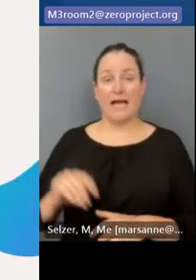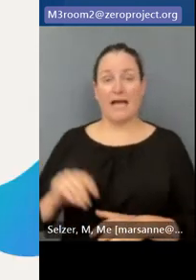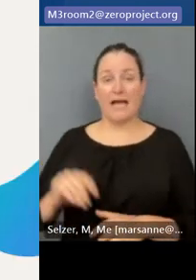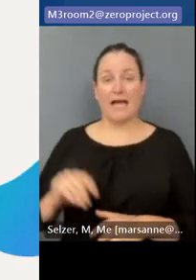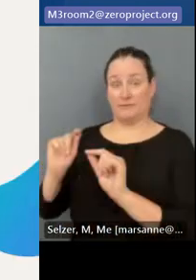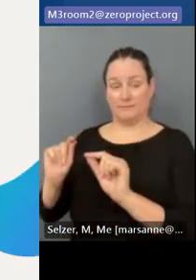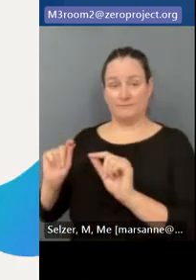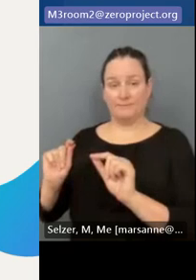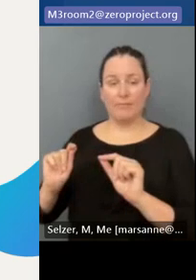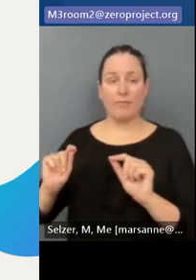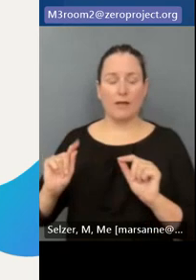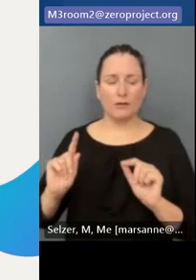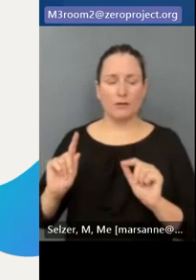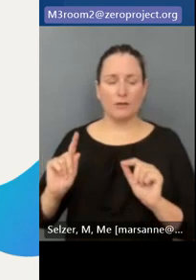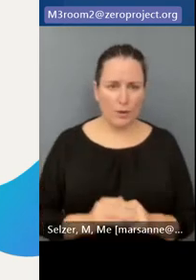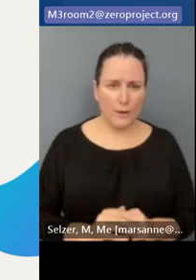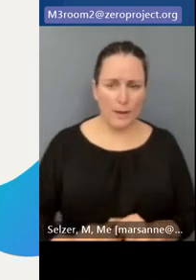it is that